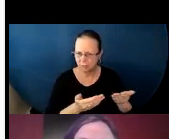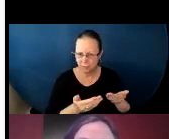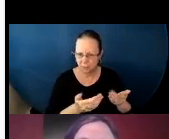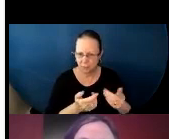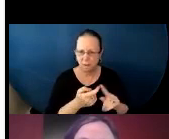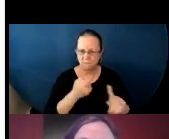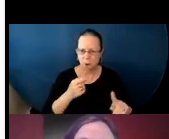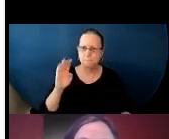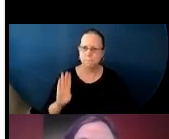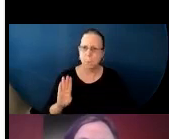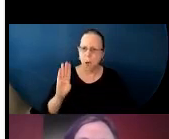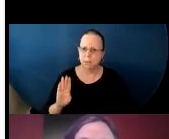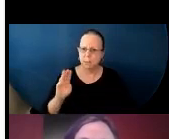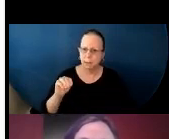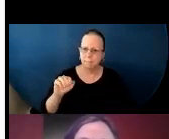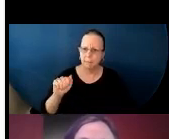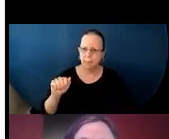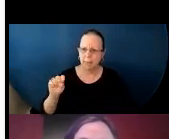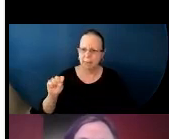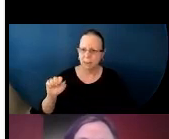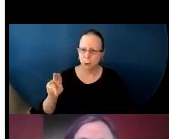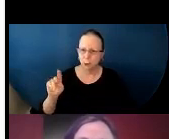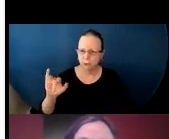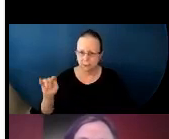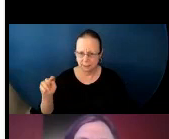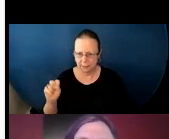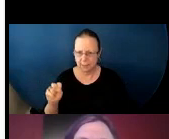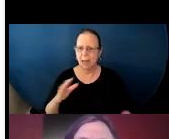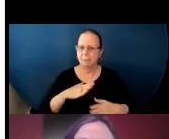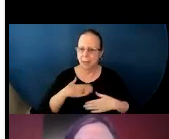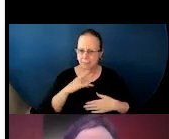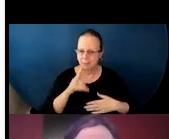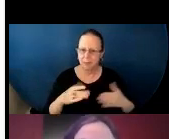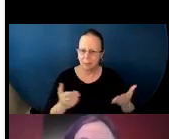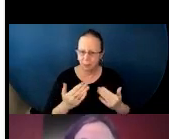Boston, Massachusetts. I'm happy to be here today.